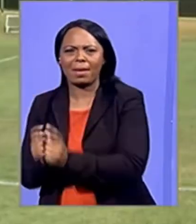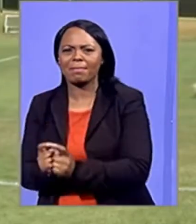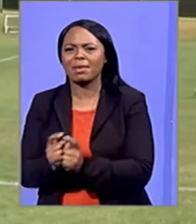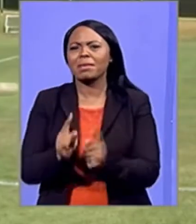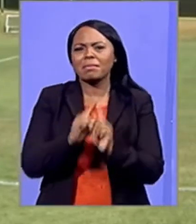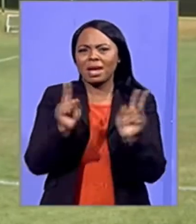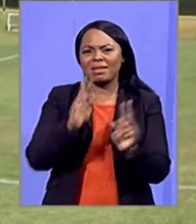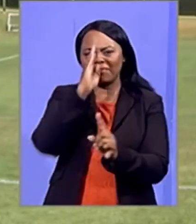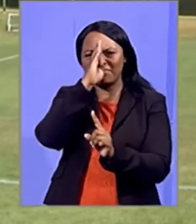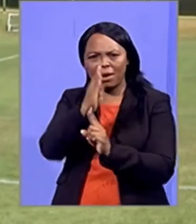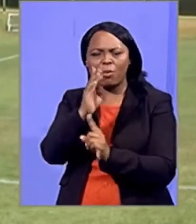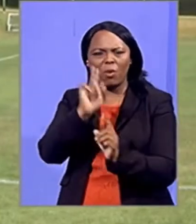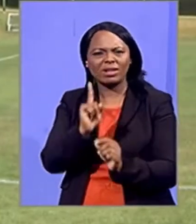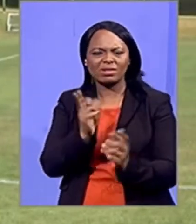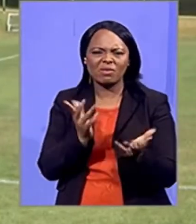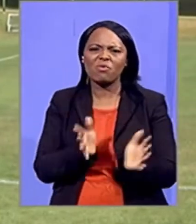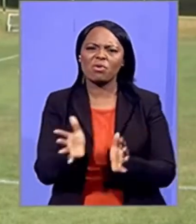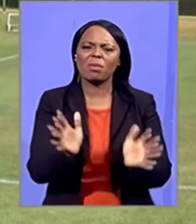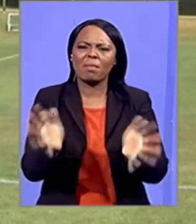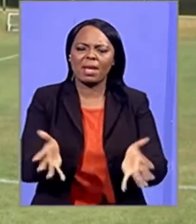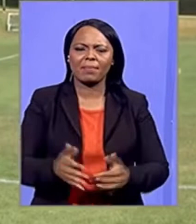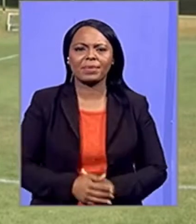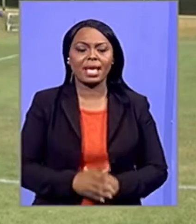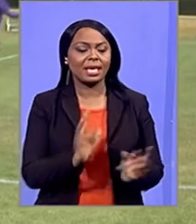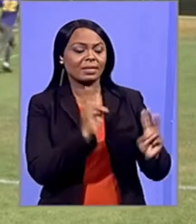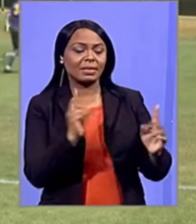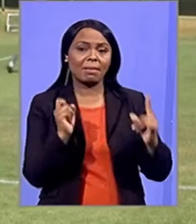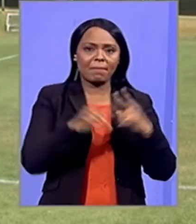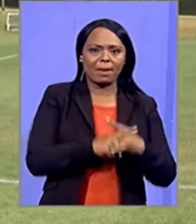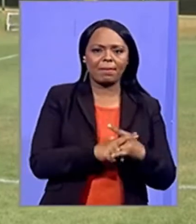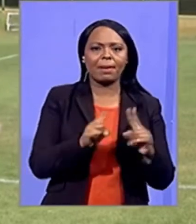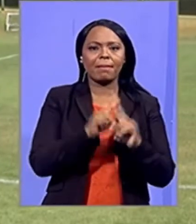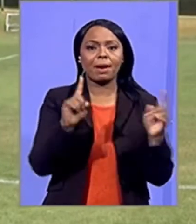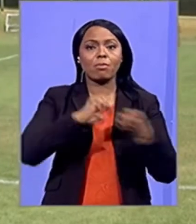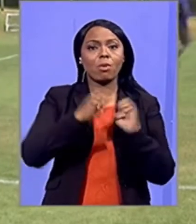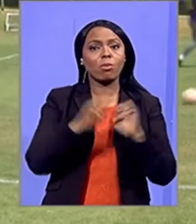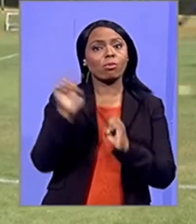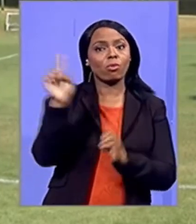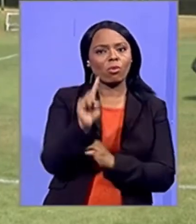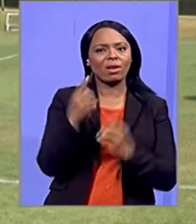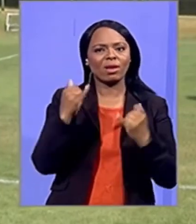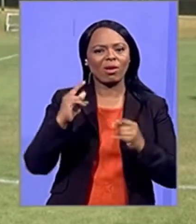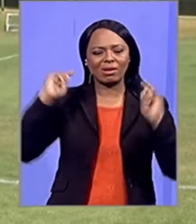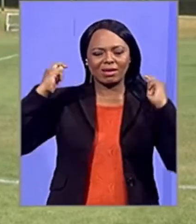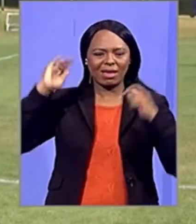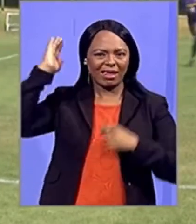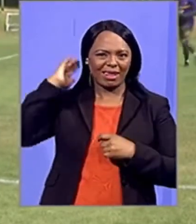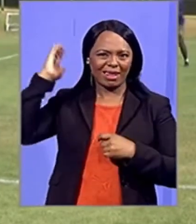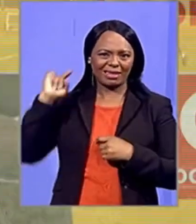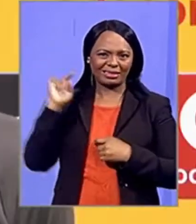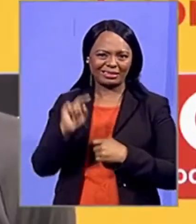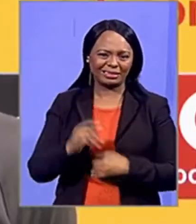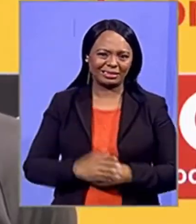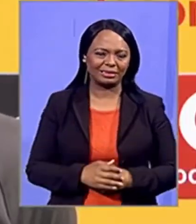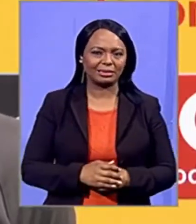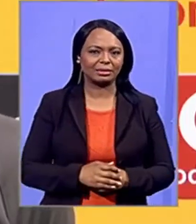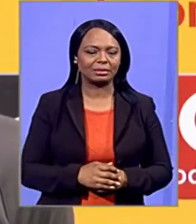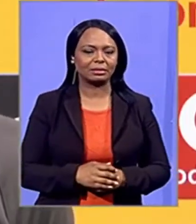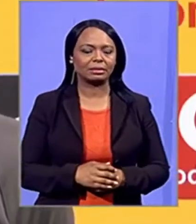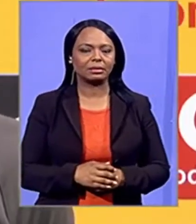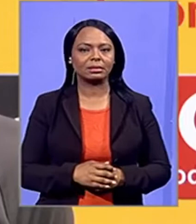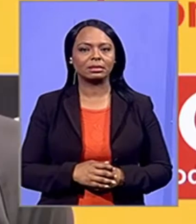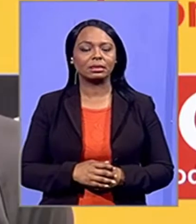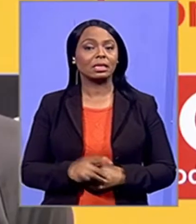football. Le ge Chiefs e kgona go nweša dino bothata bjo bogolo ke le morago la sehlopha. We've